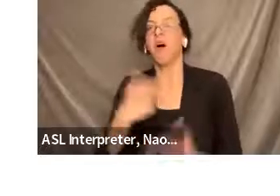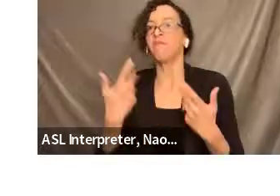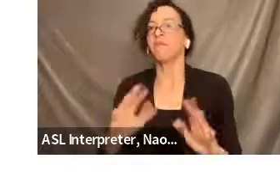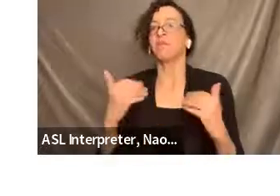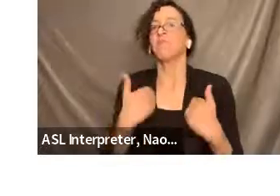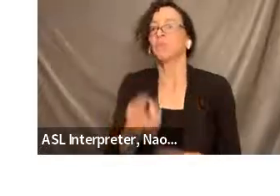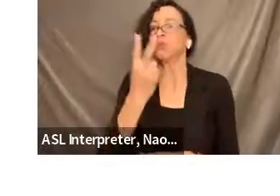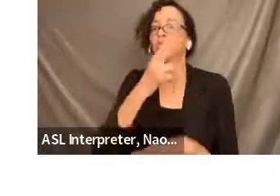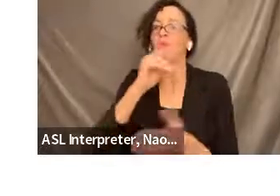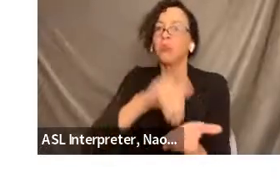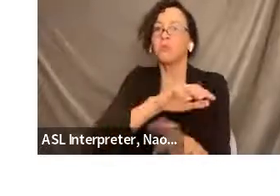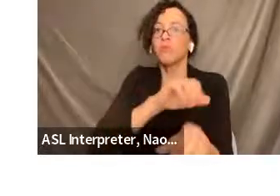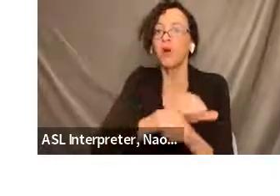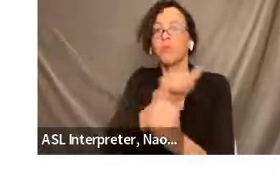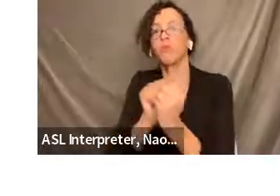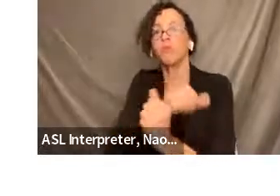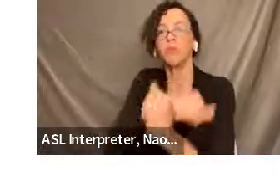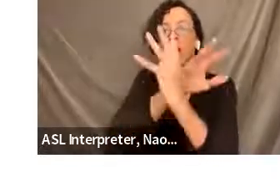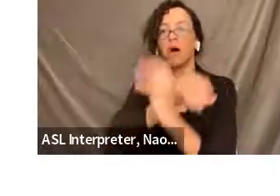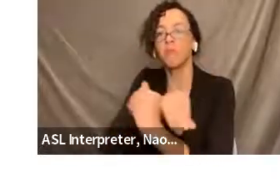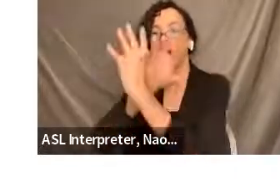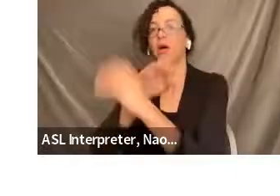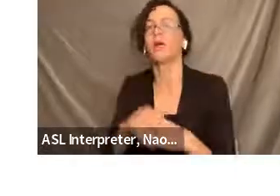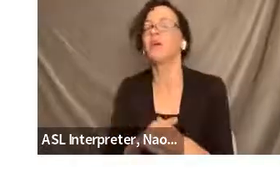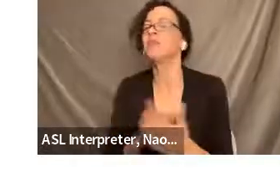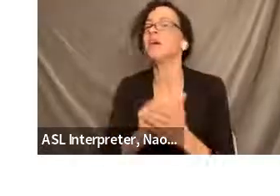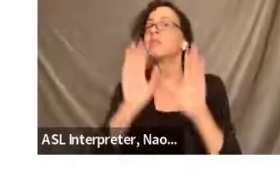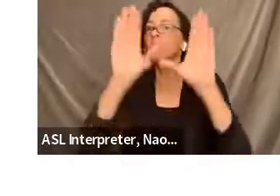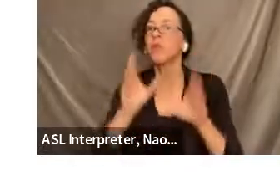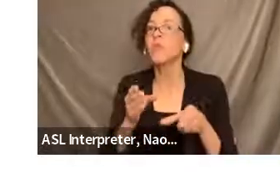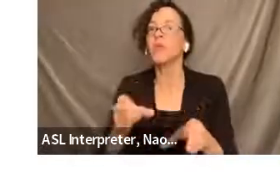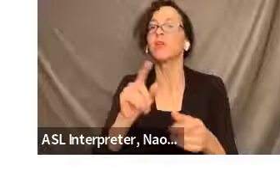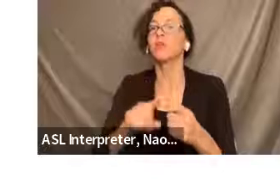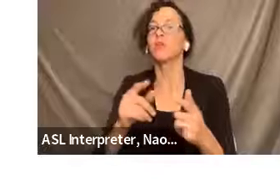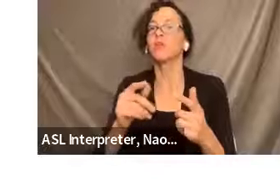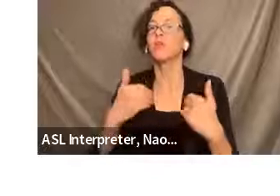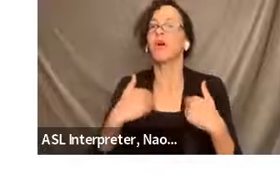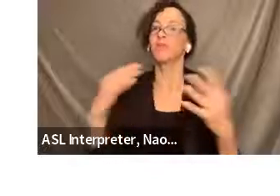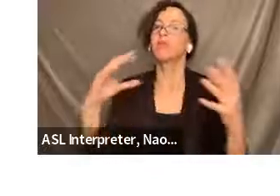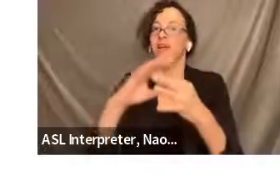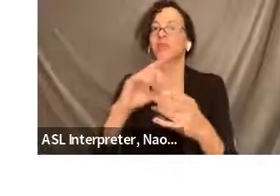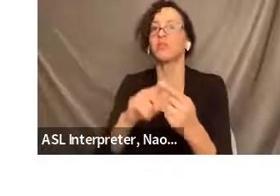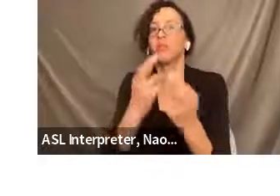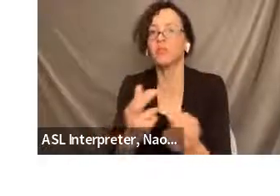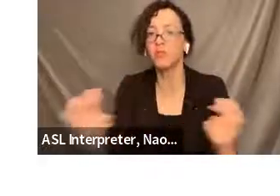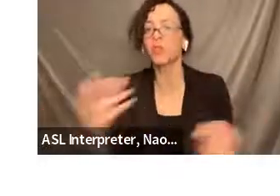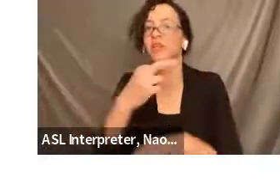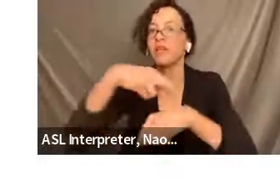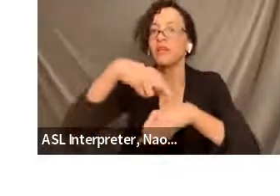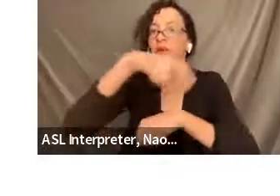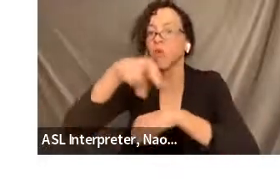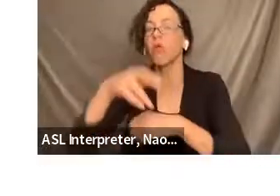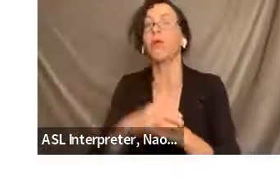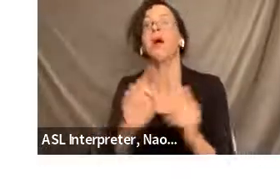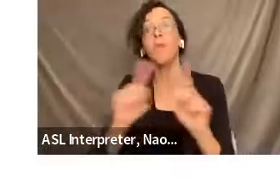guidance, referrals, and connection to resources. But then what we see with a community paramedic who is a paramedic